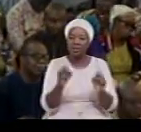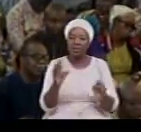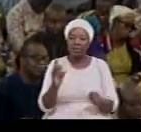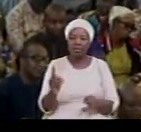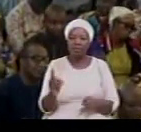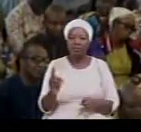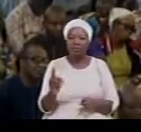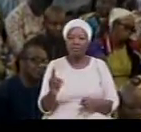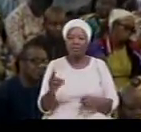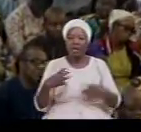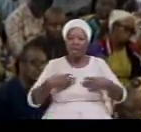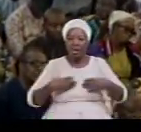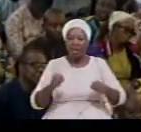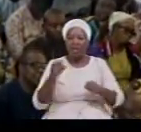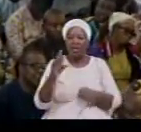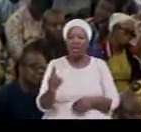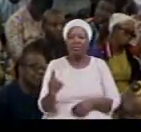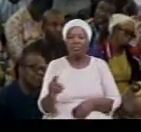healed,